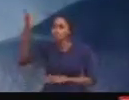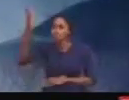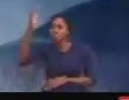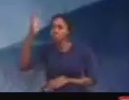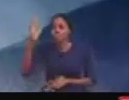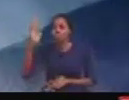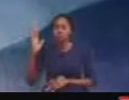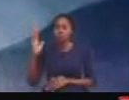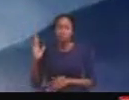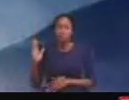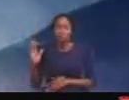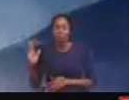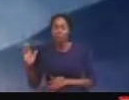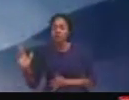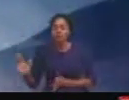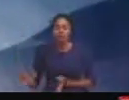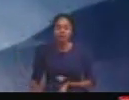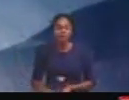presence,